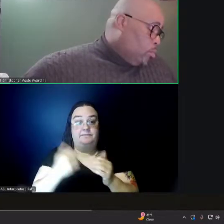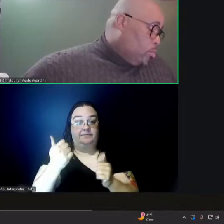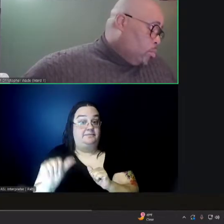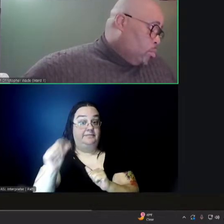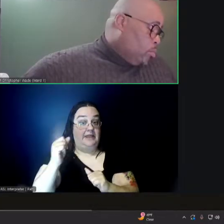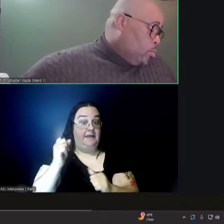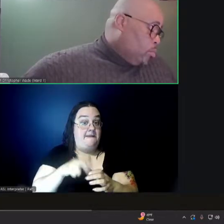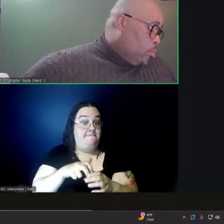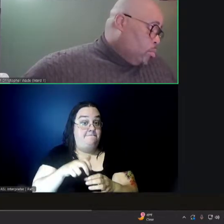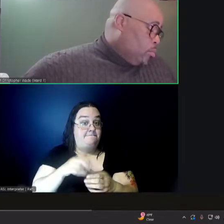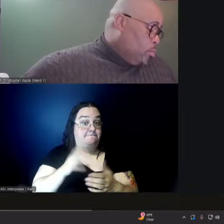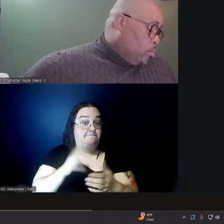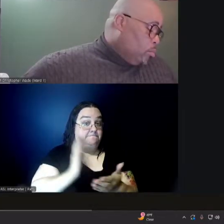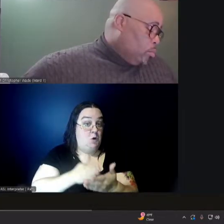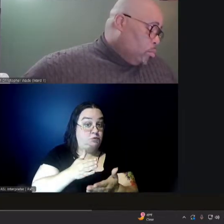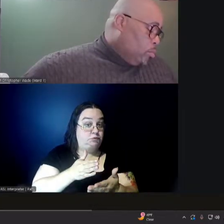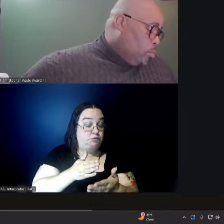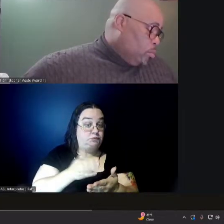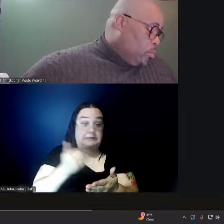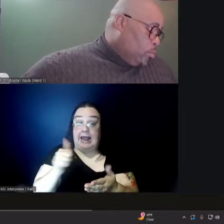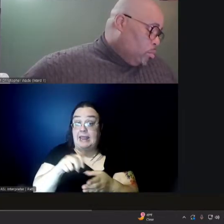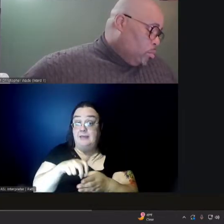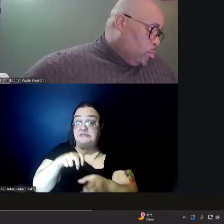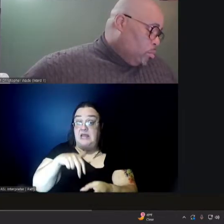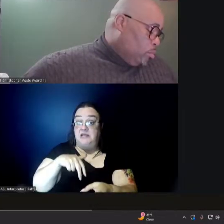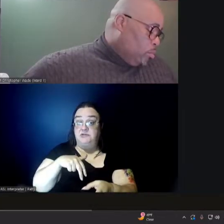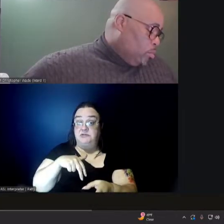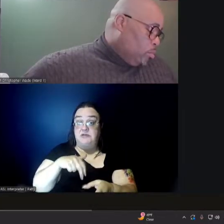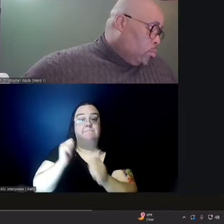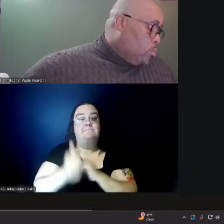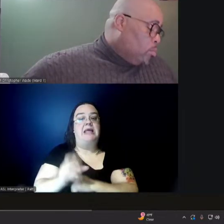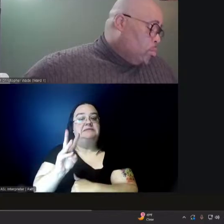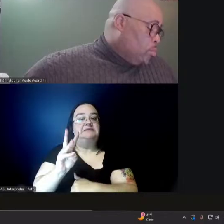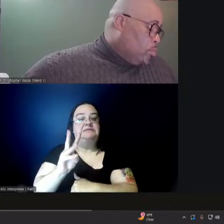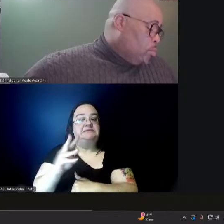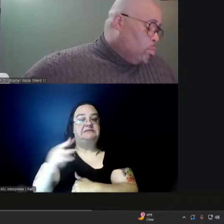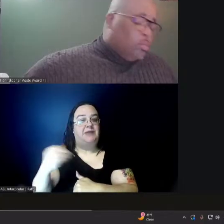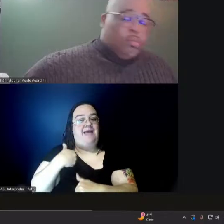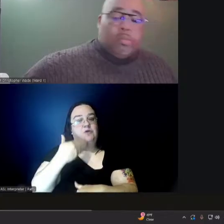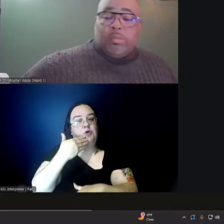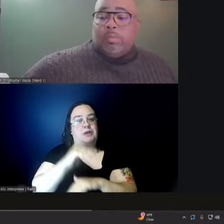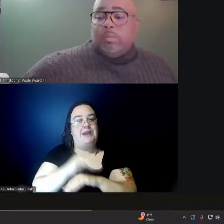Any opposed? Any abstentions? It passes 6-0. Have a good night.